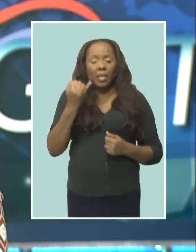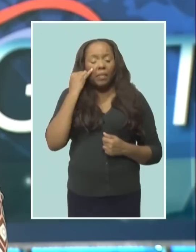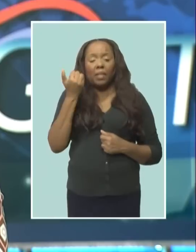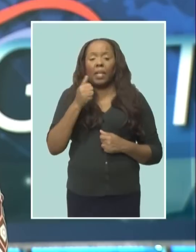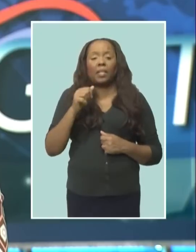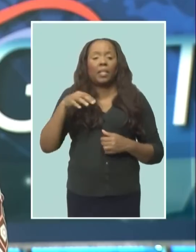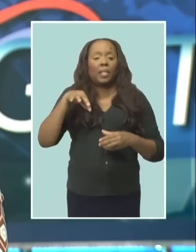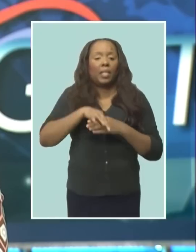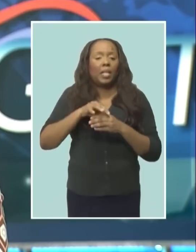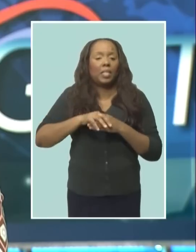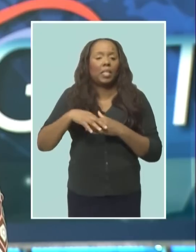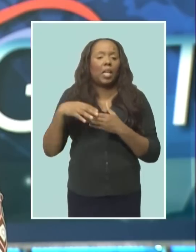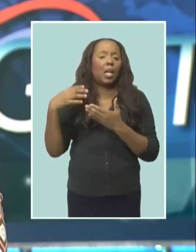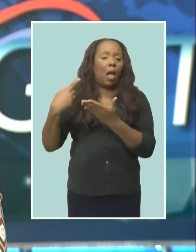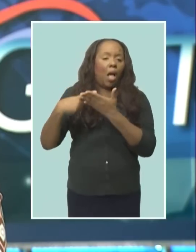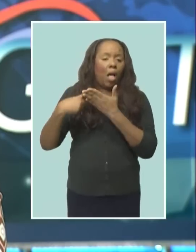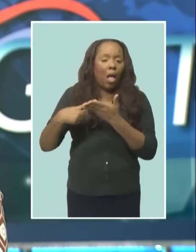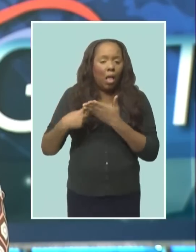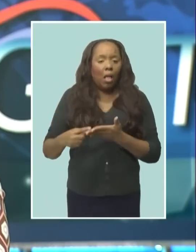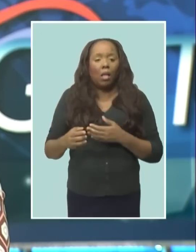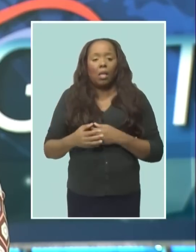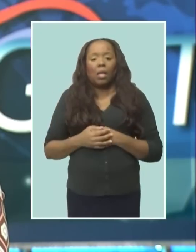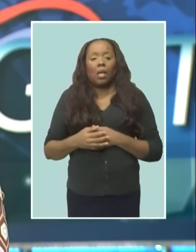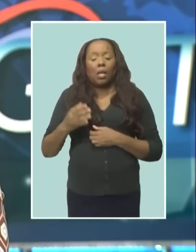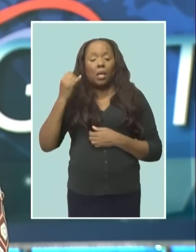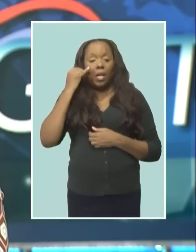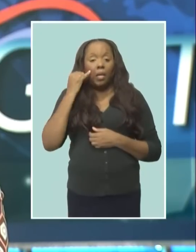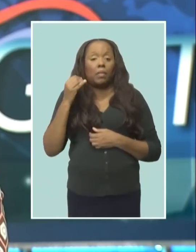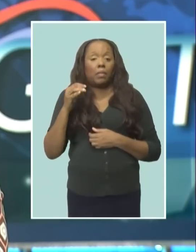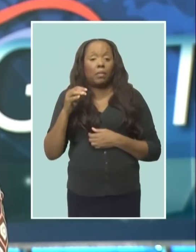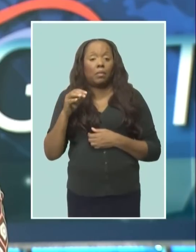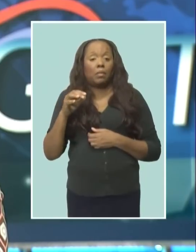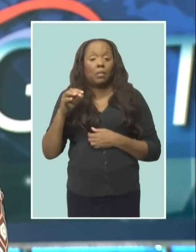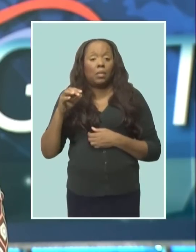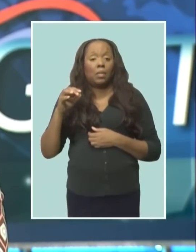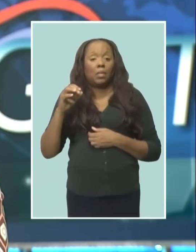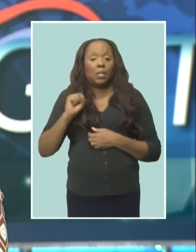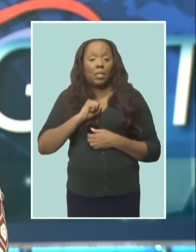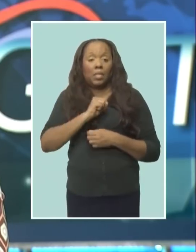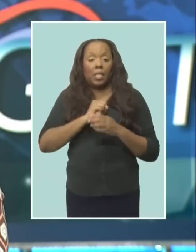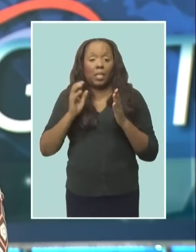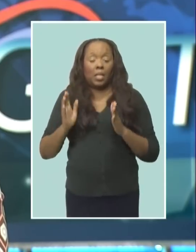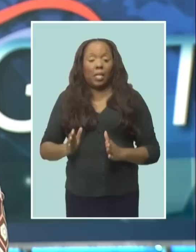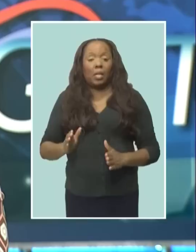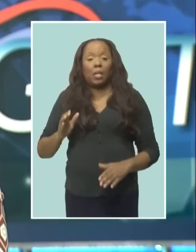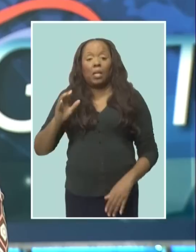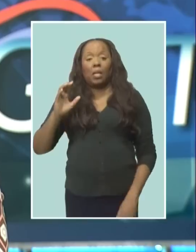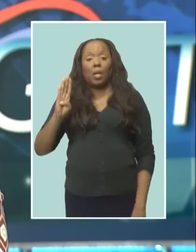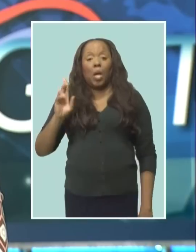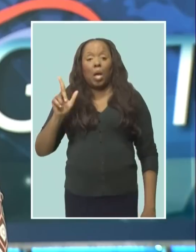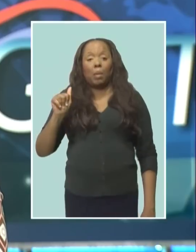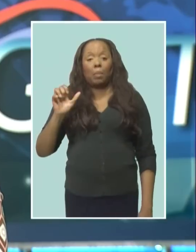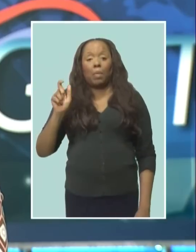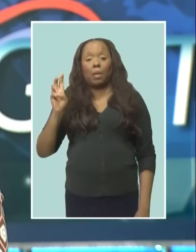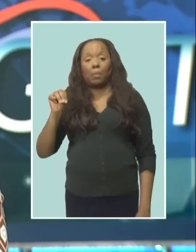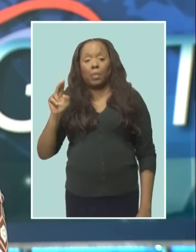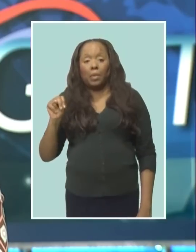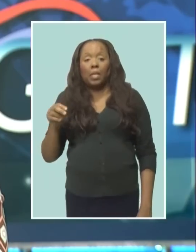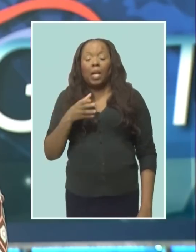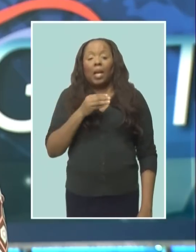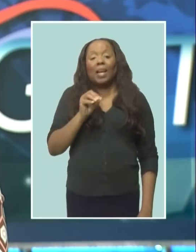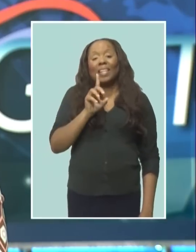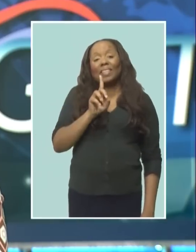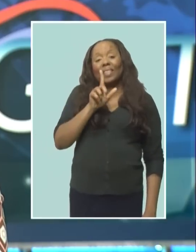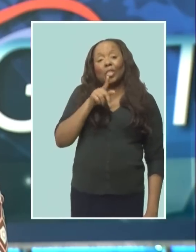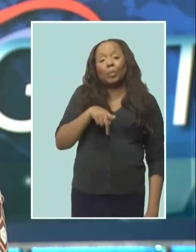debates where the Barbados Labour Party candidate Senator Chad Blackman and Democratic Labour Party candidate Felicia Dujon